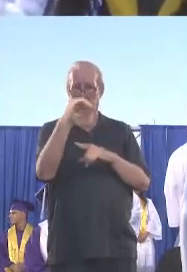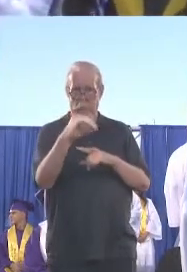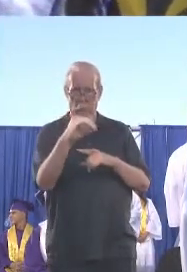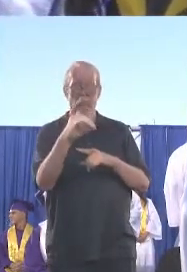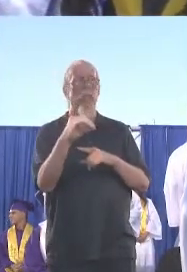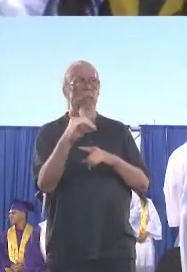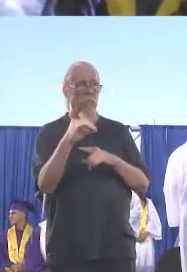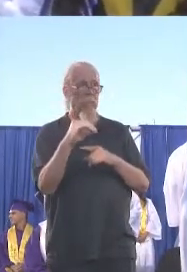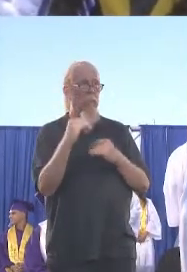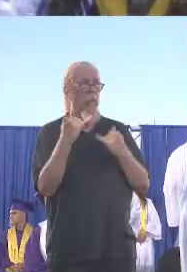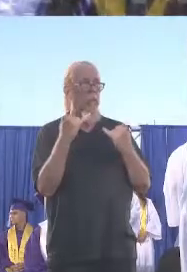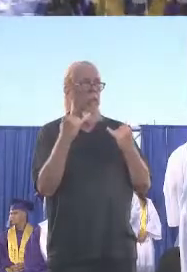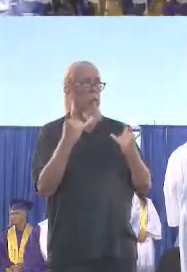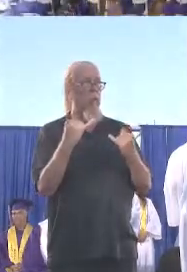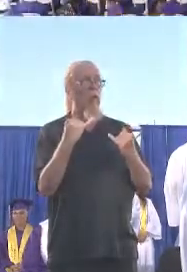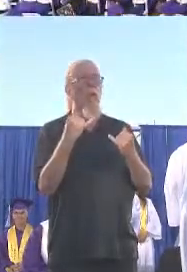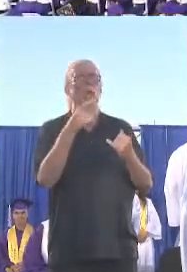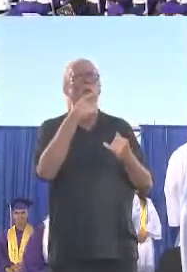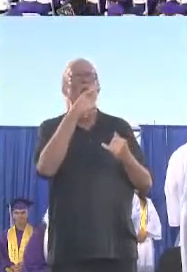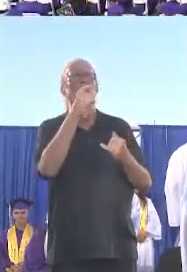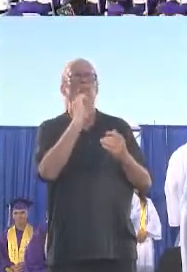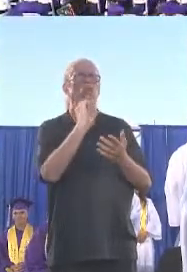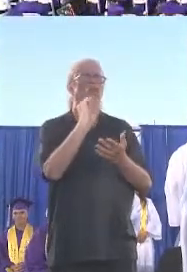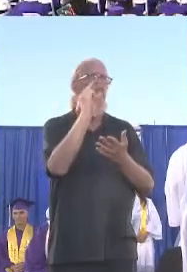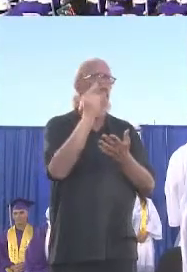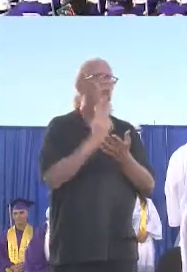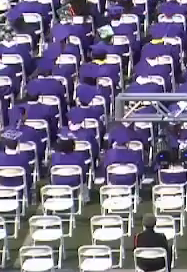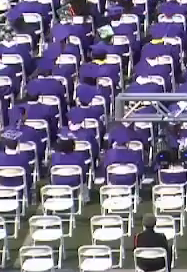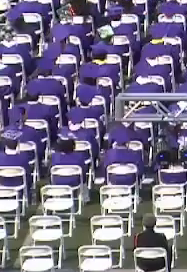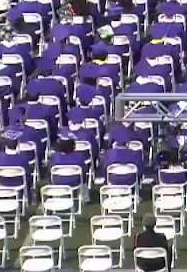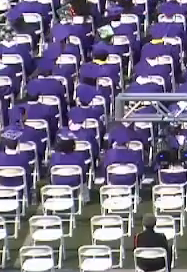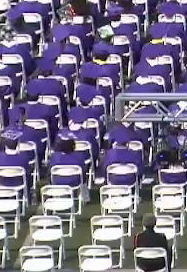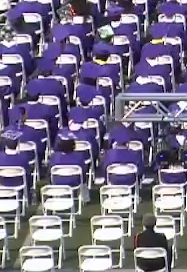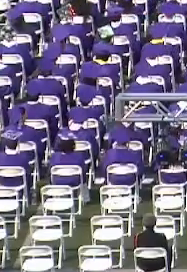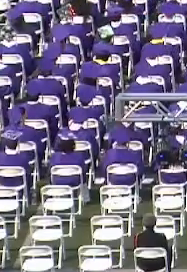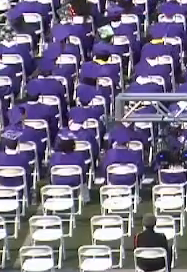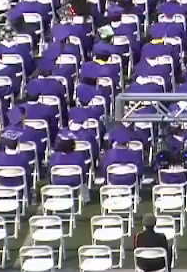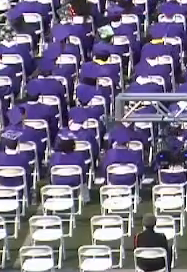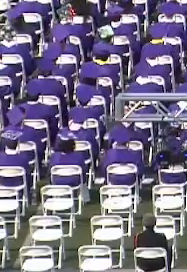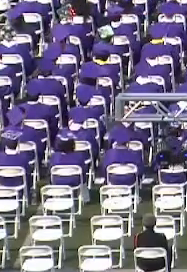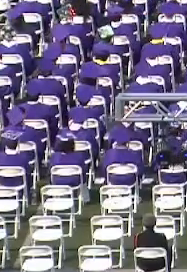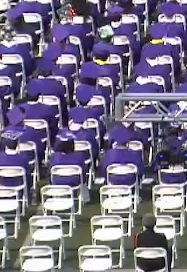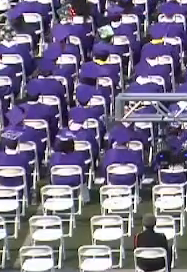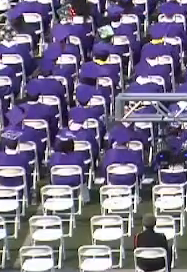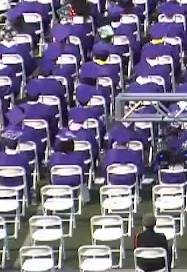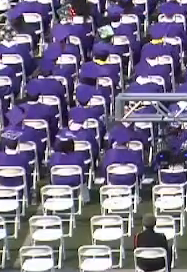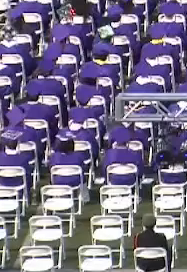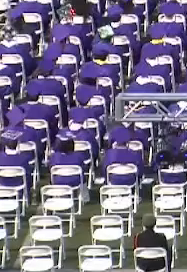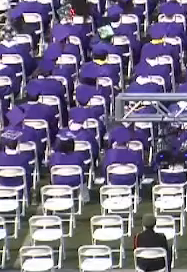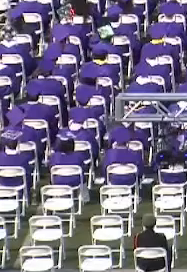the graduates that are in the top 10% please stand?